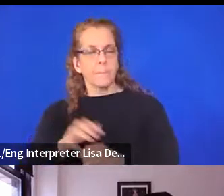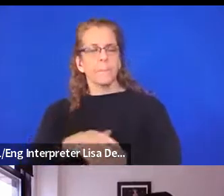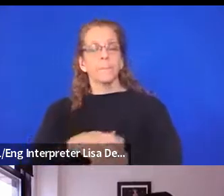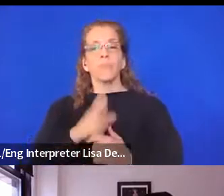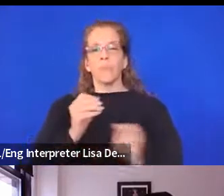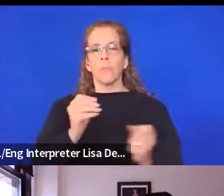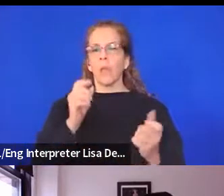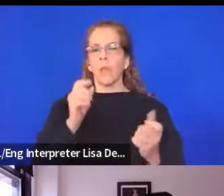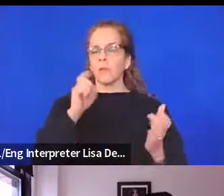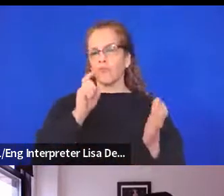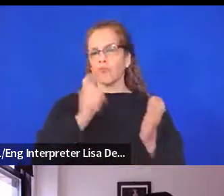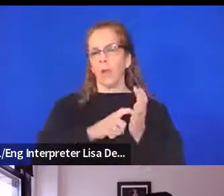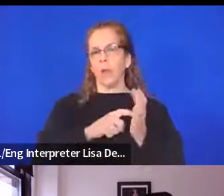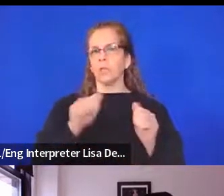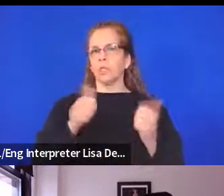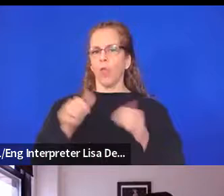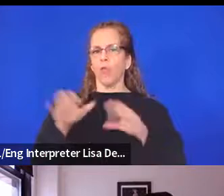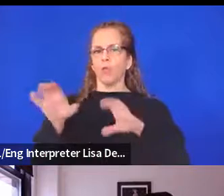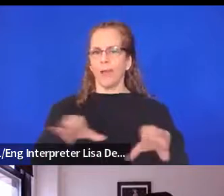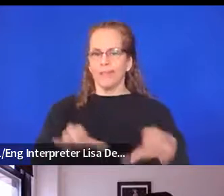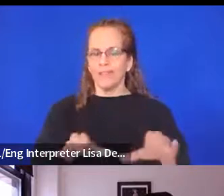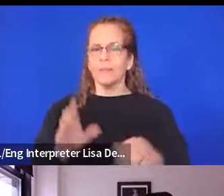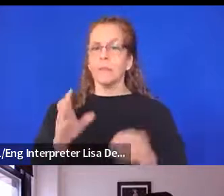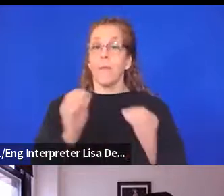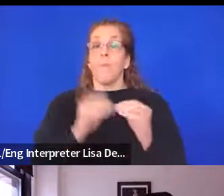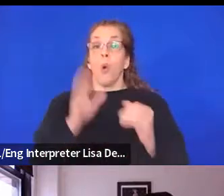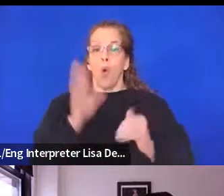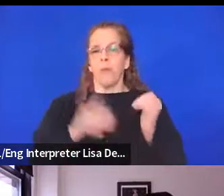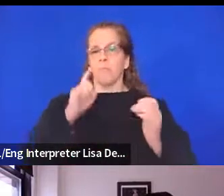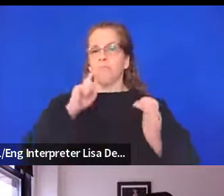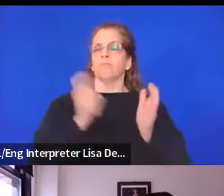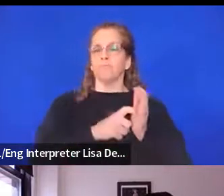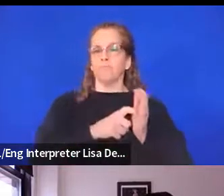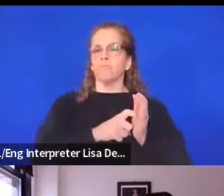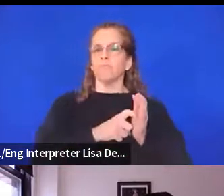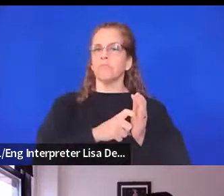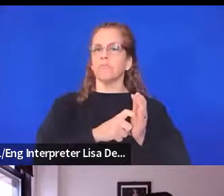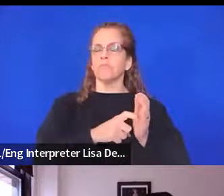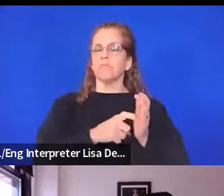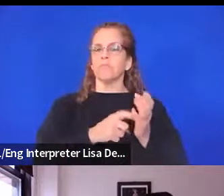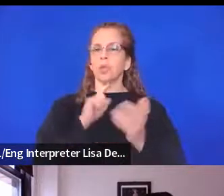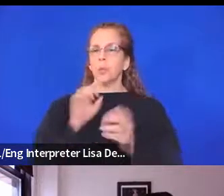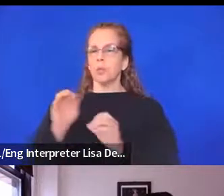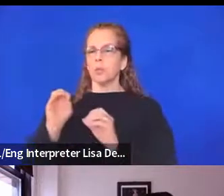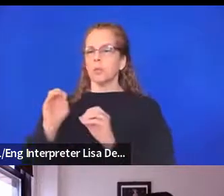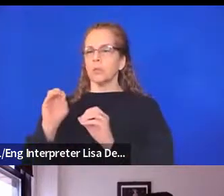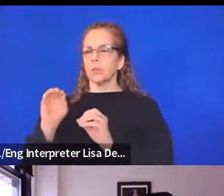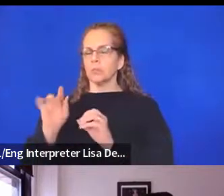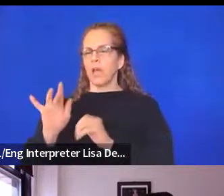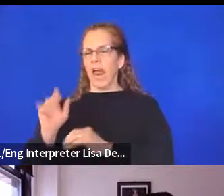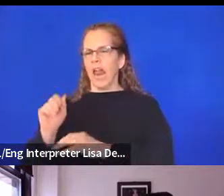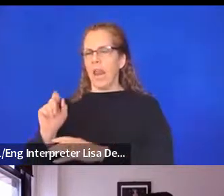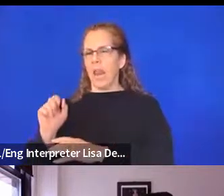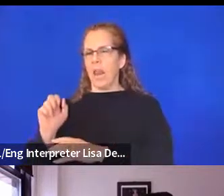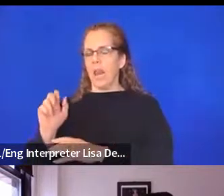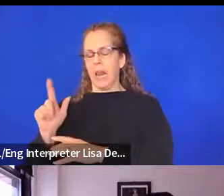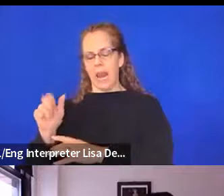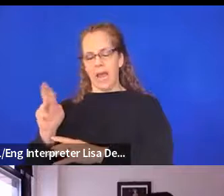that we all can take beyond just giving a land acknowledgement. We'll drop a link in the chat as